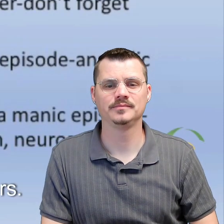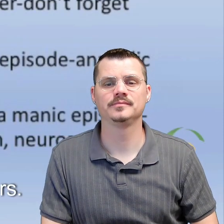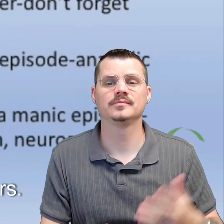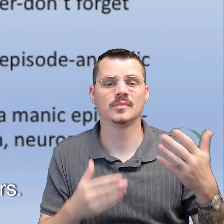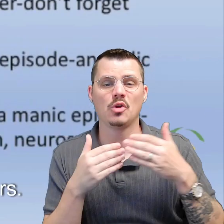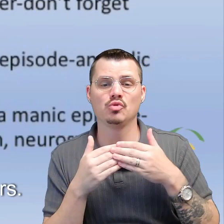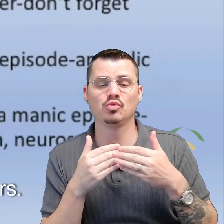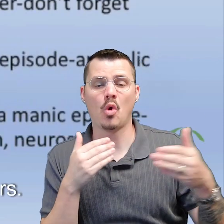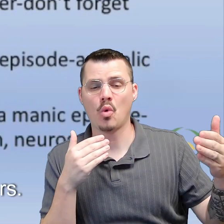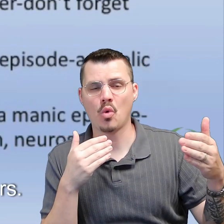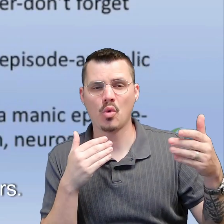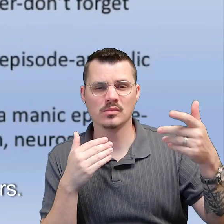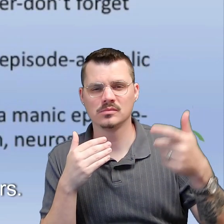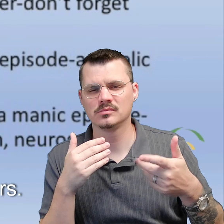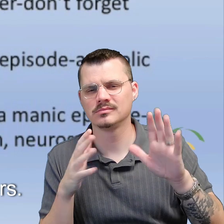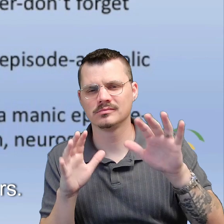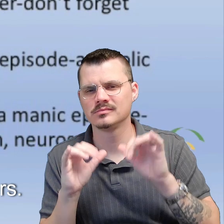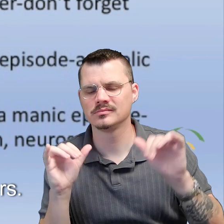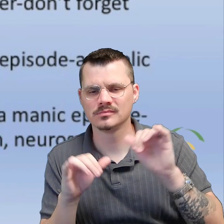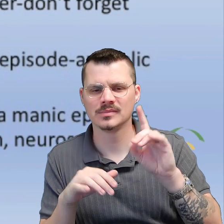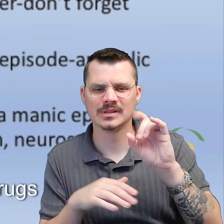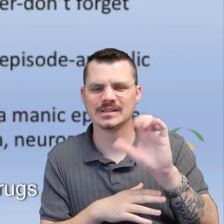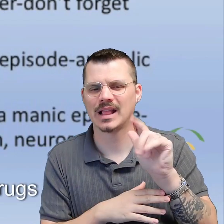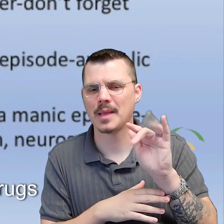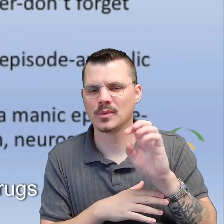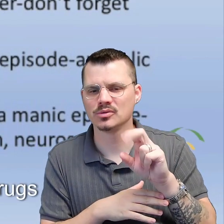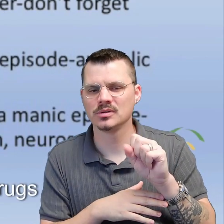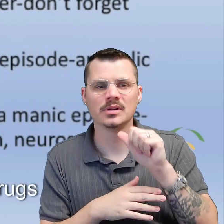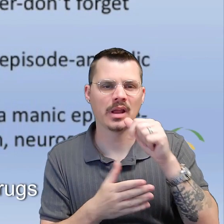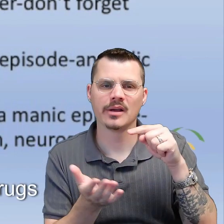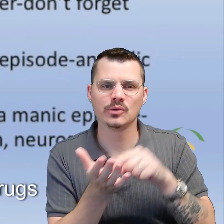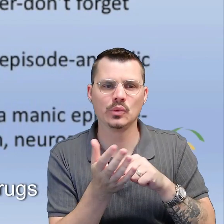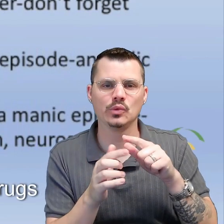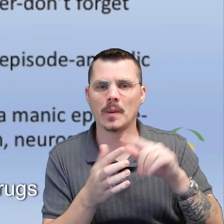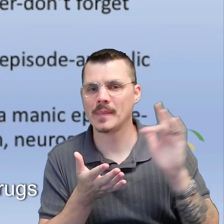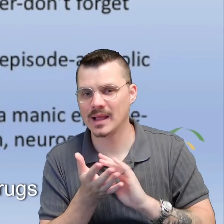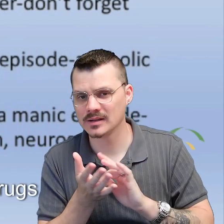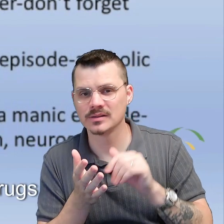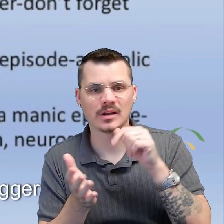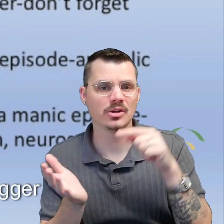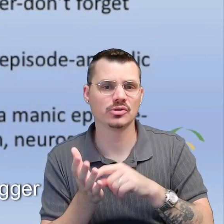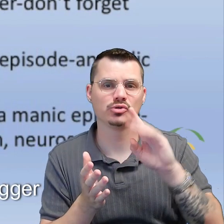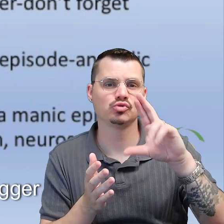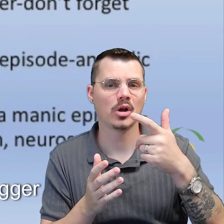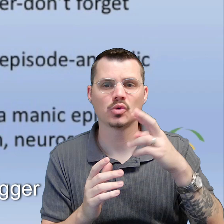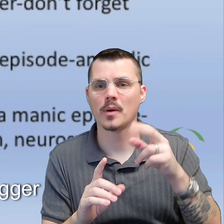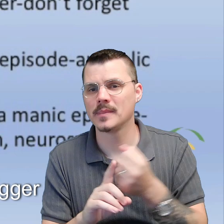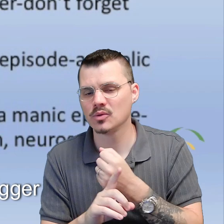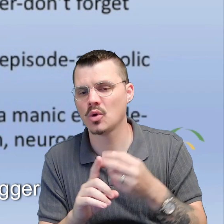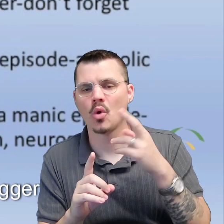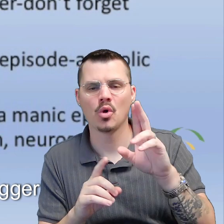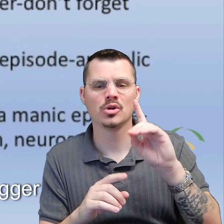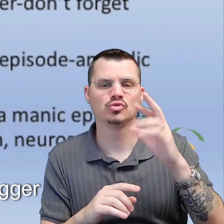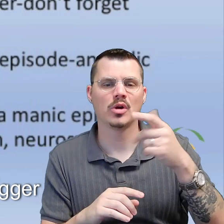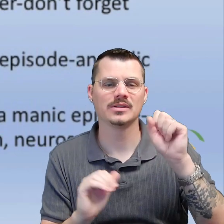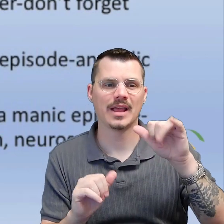The rest of it is the typical disclaimers: not due to a medication, not due to drugs of abuse, not due to